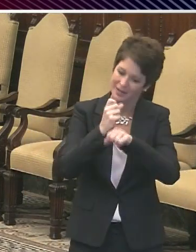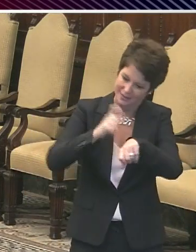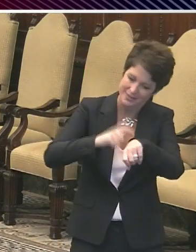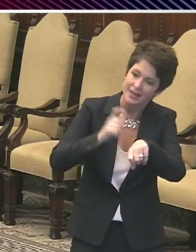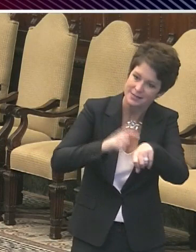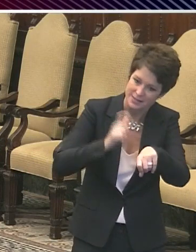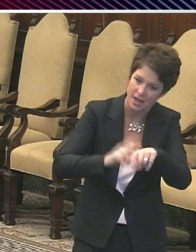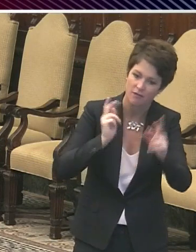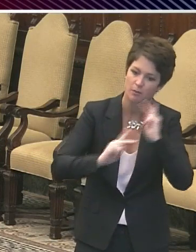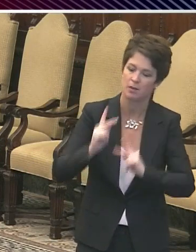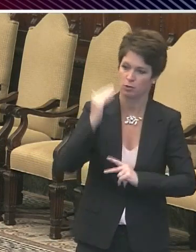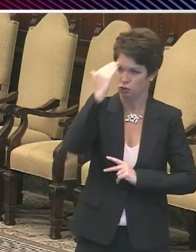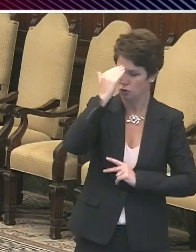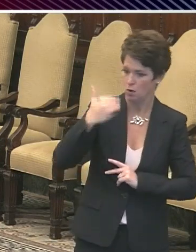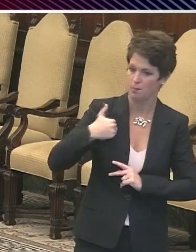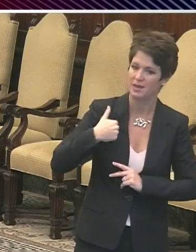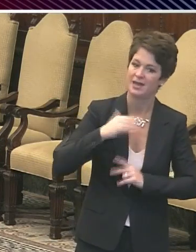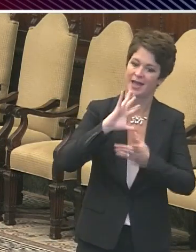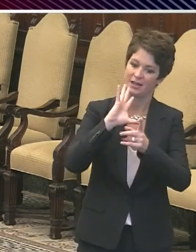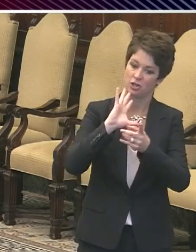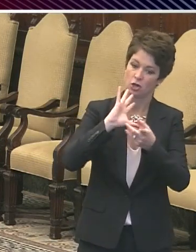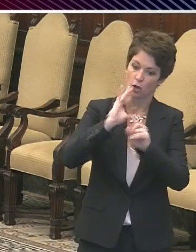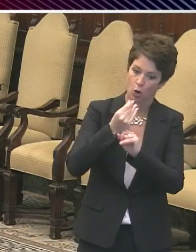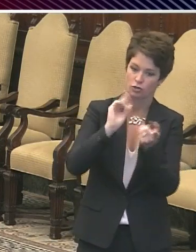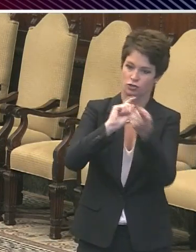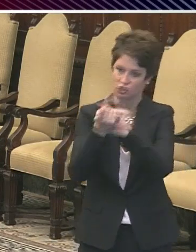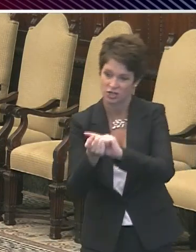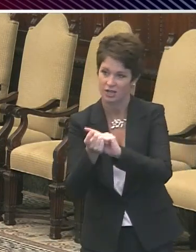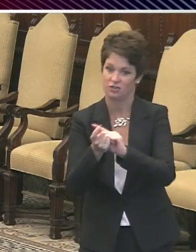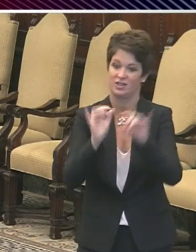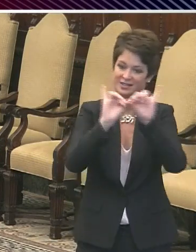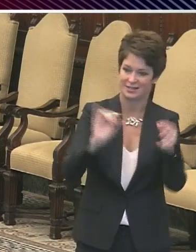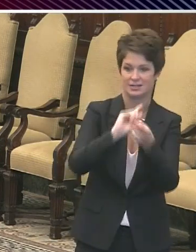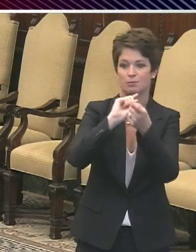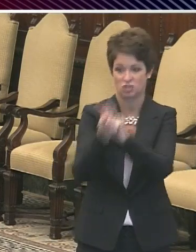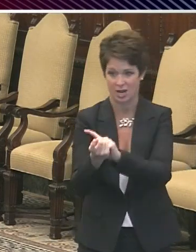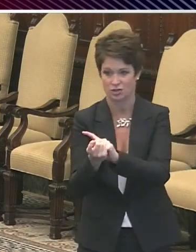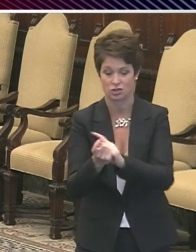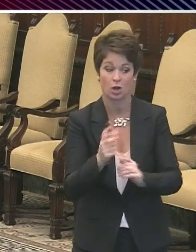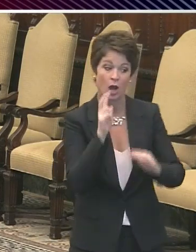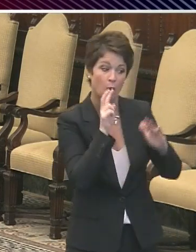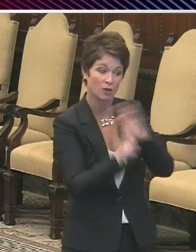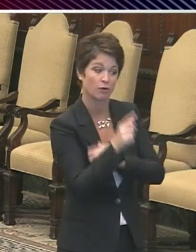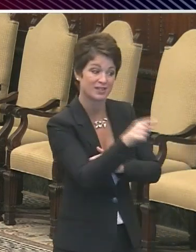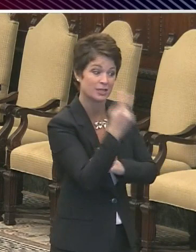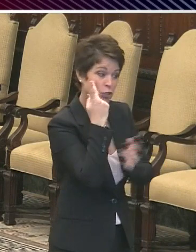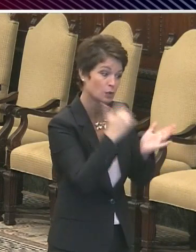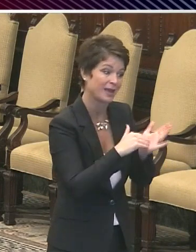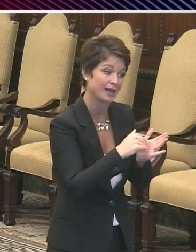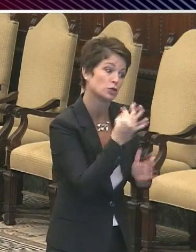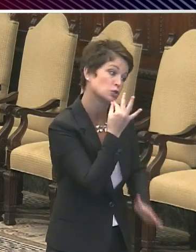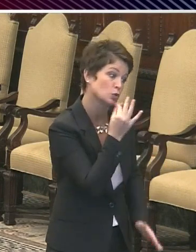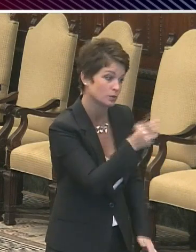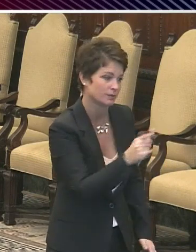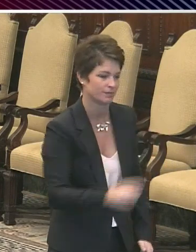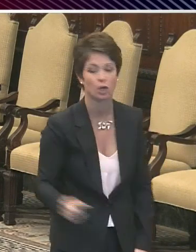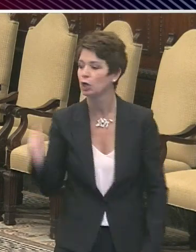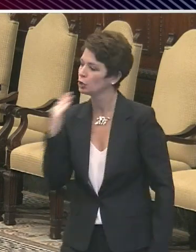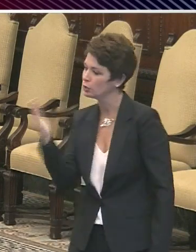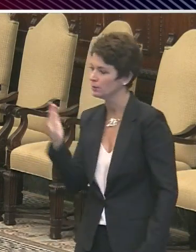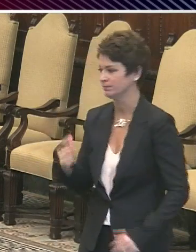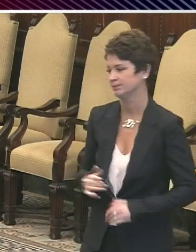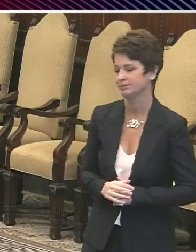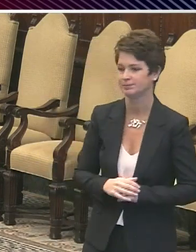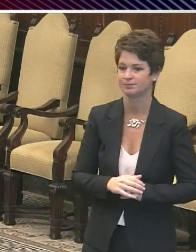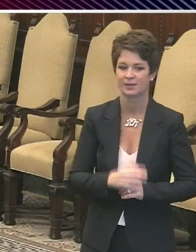as does change of culture and change of systems. We look forward to seeing you again soon. Good. Very